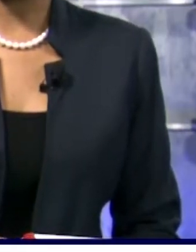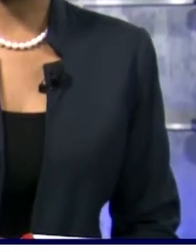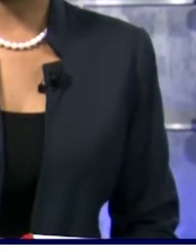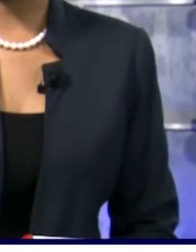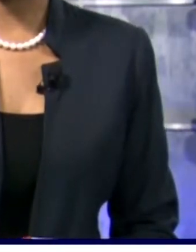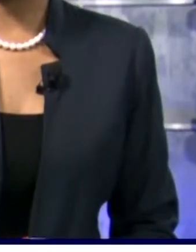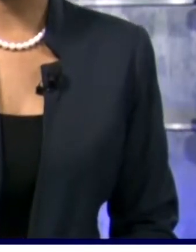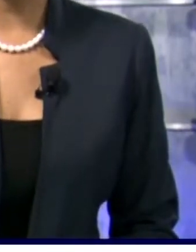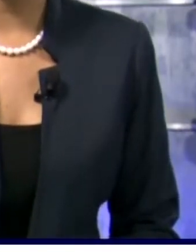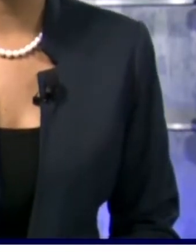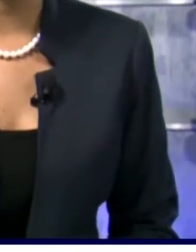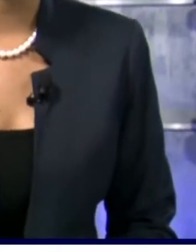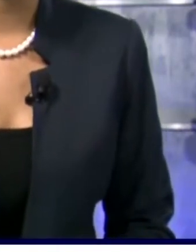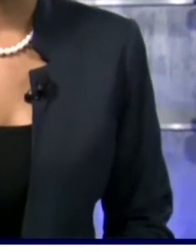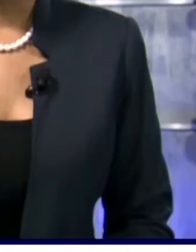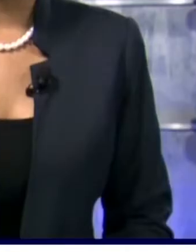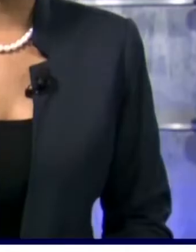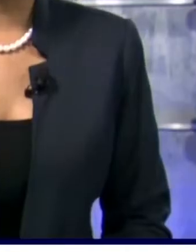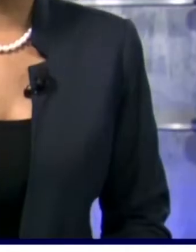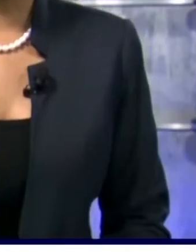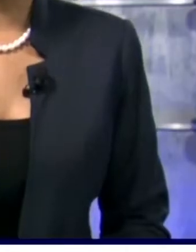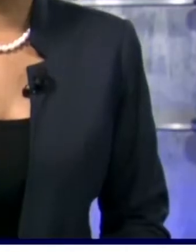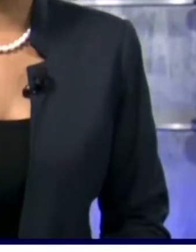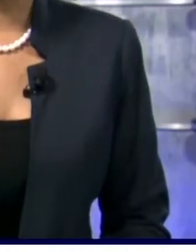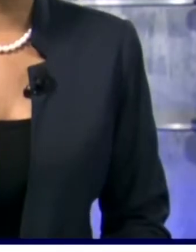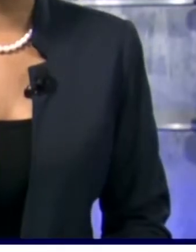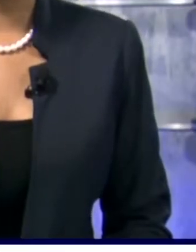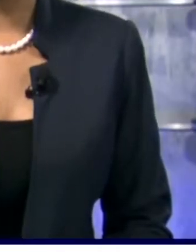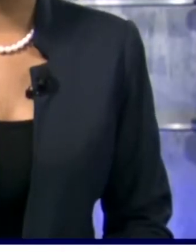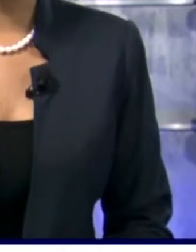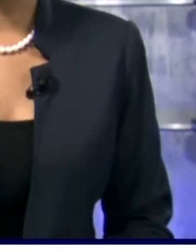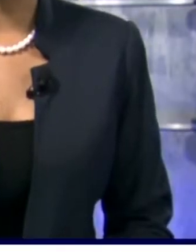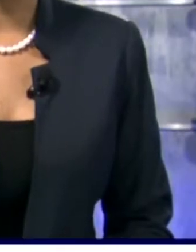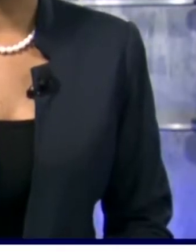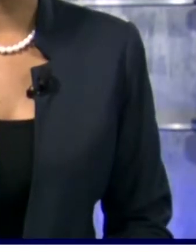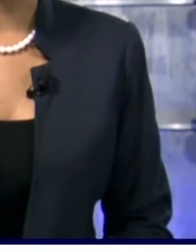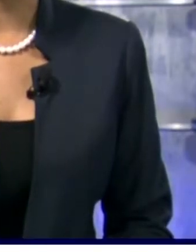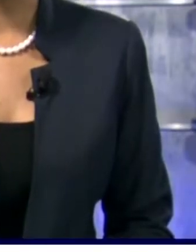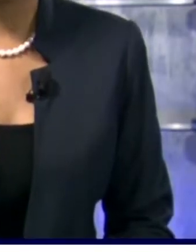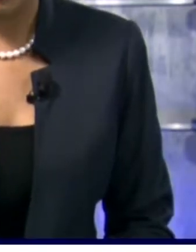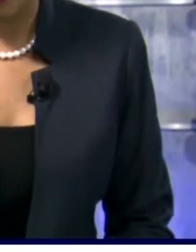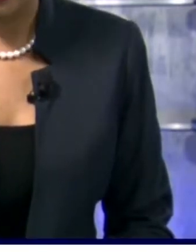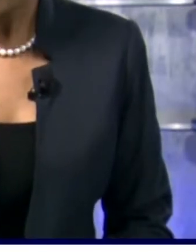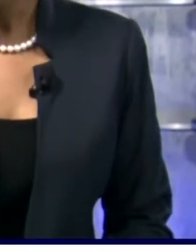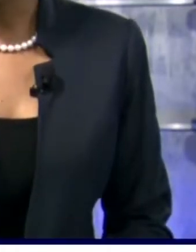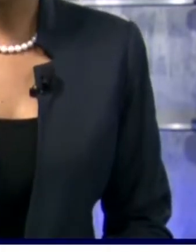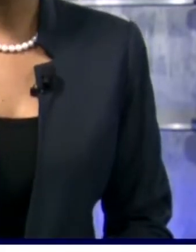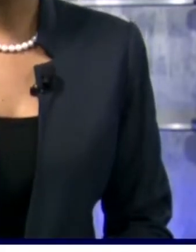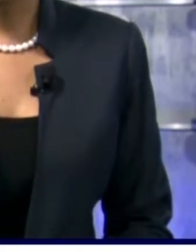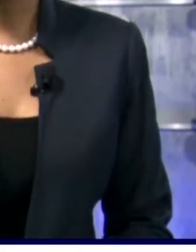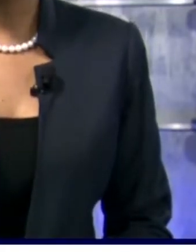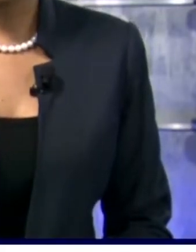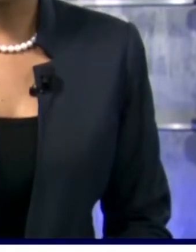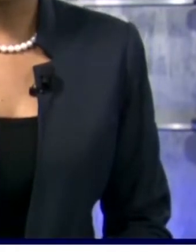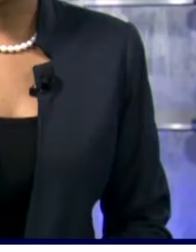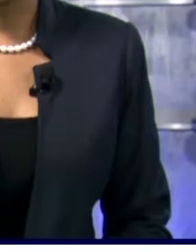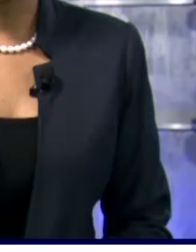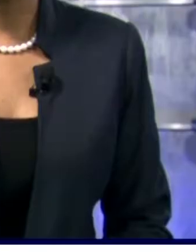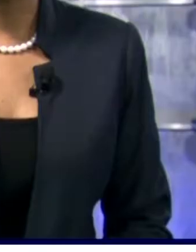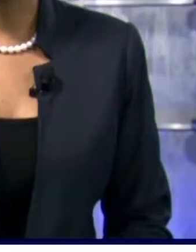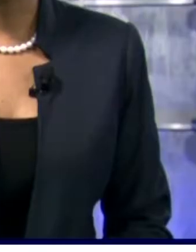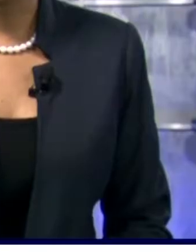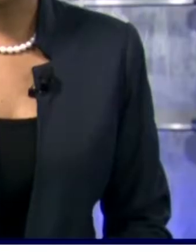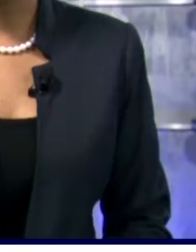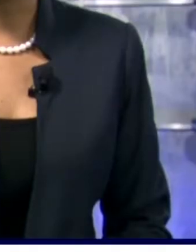A very good evening to you. I'm Lisa Lord, and in our news, 3 BDF soldiers to face court-martial shortly. CBC not to blame for